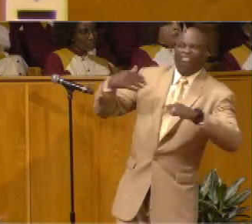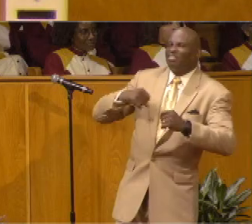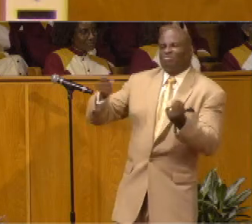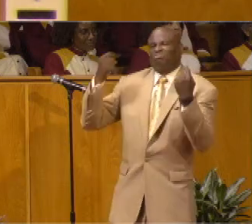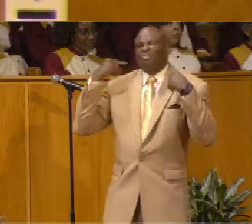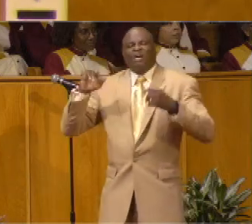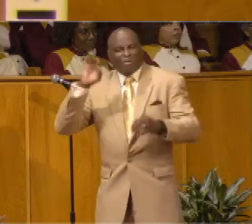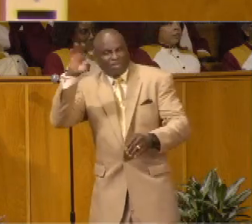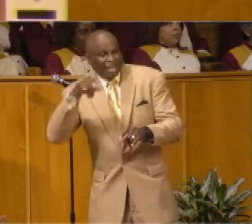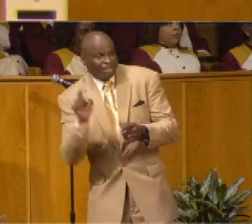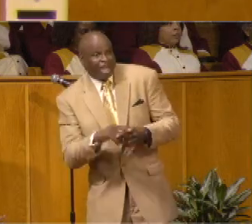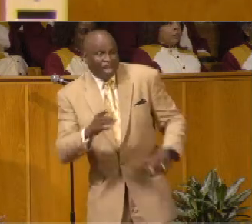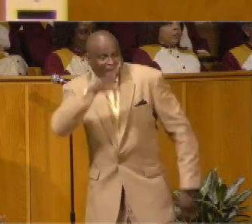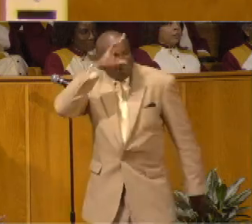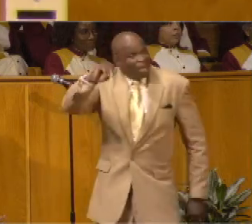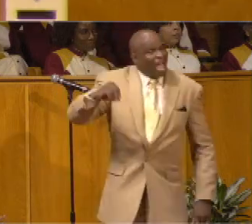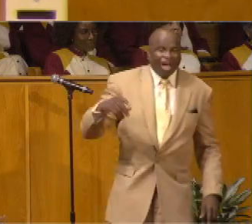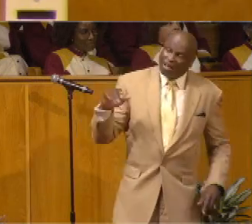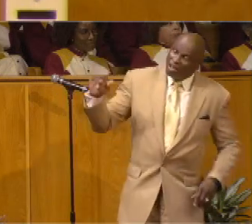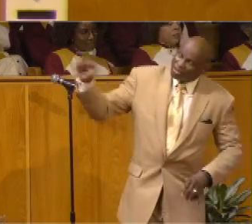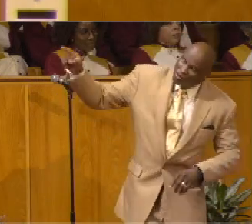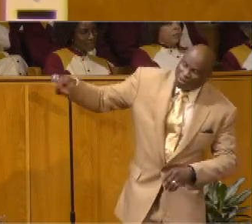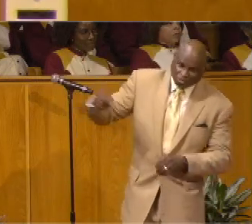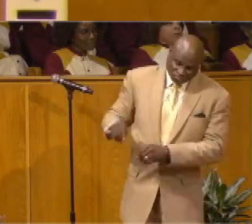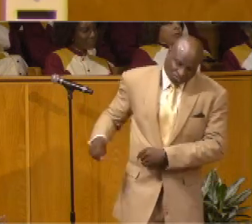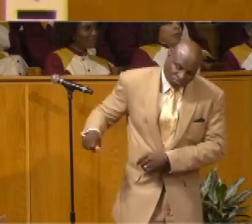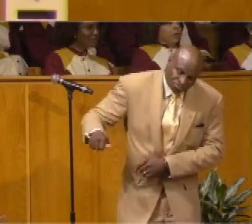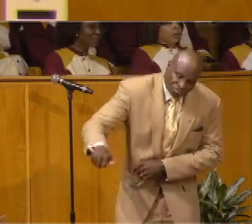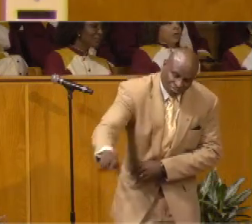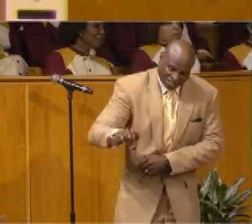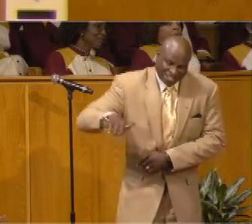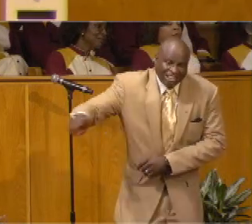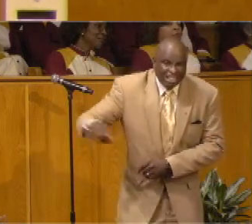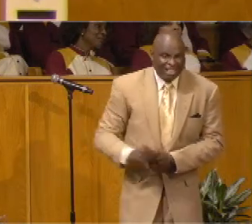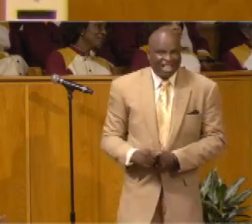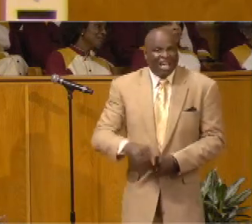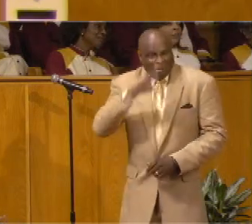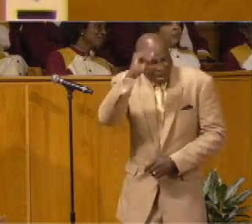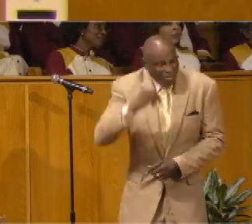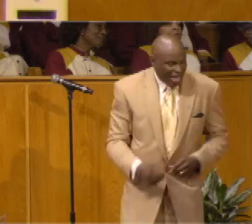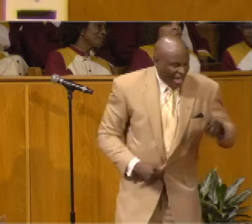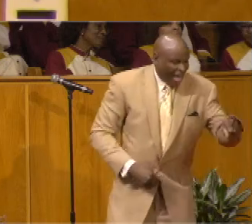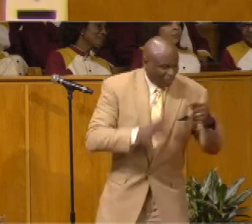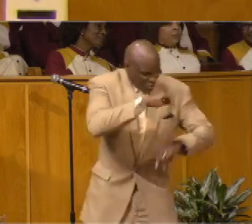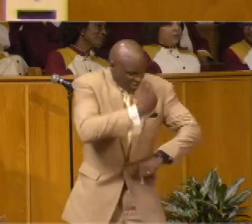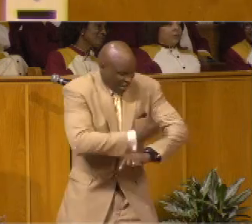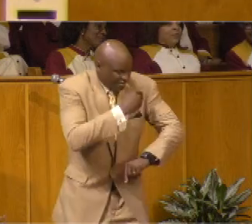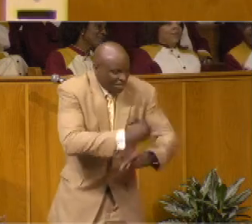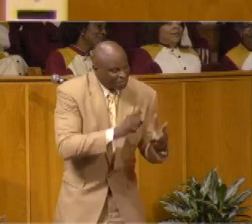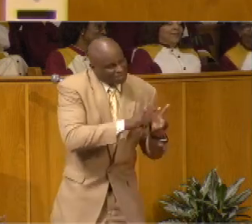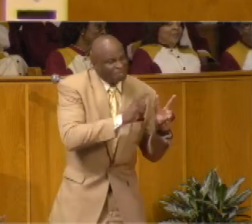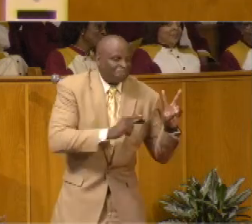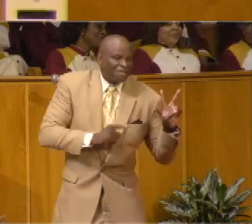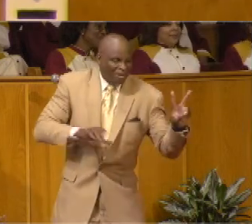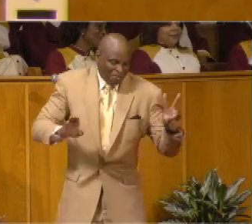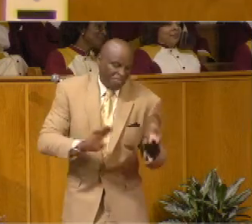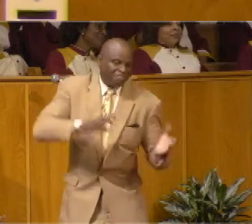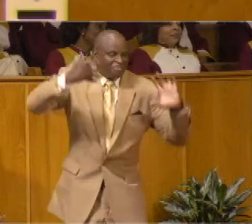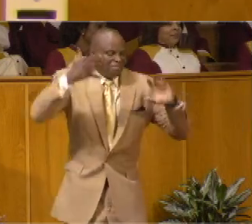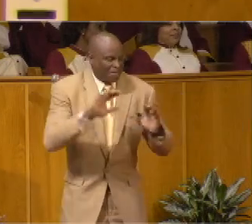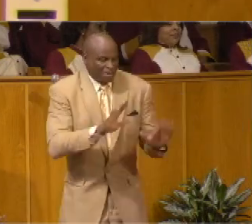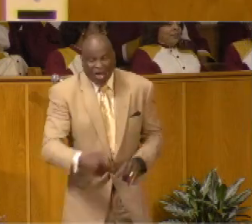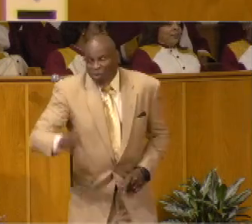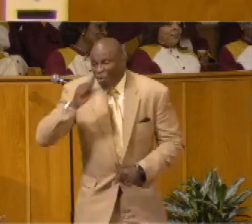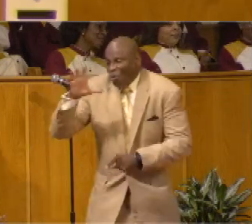Let me push it like this. A man went out to sow some seed. A certain man had two sons that were acting up a little bit.